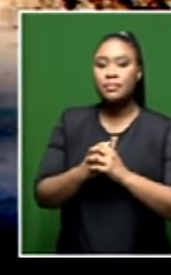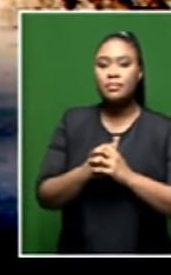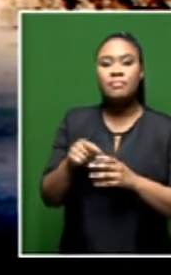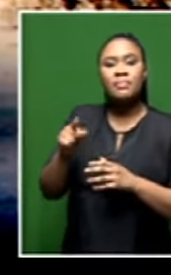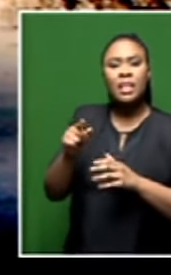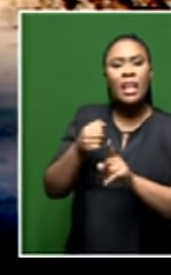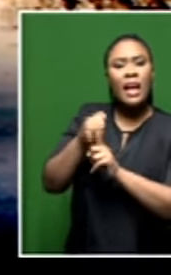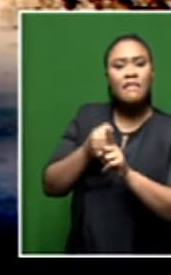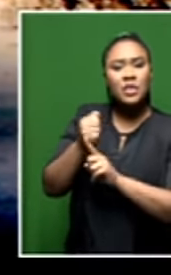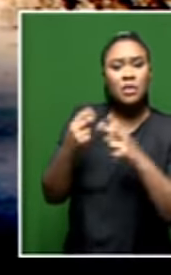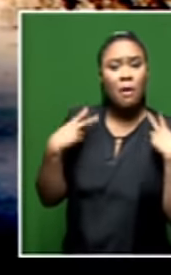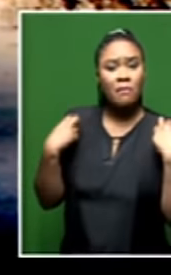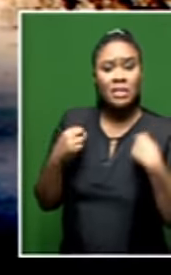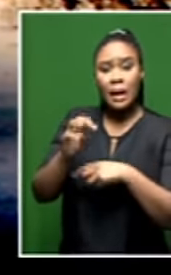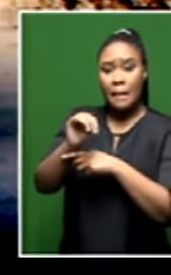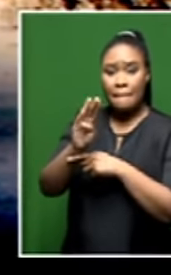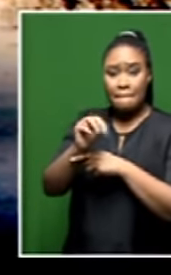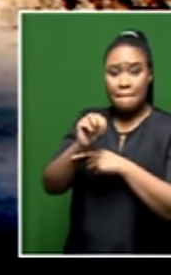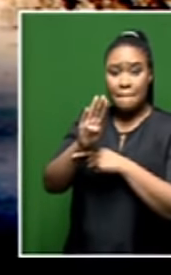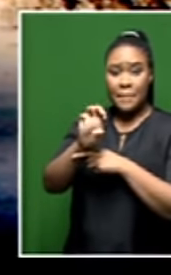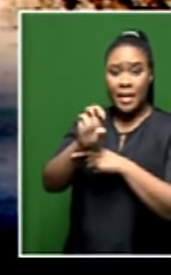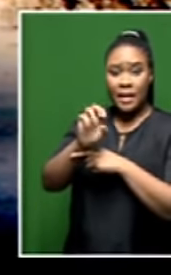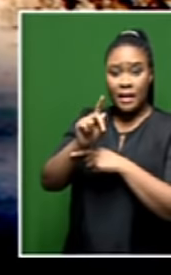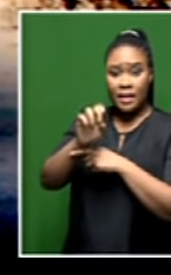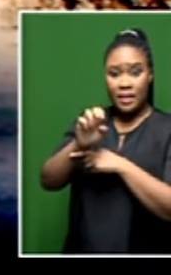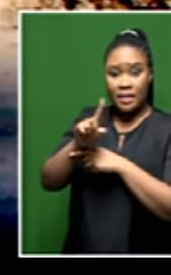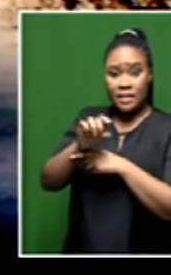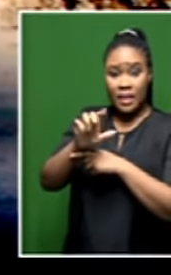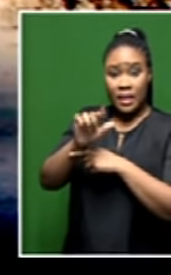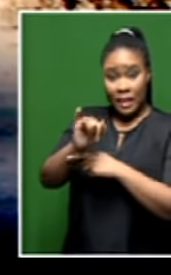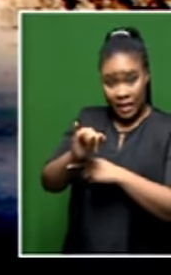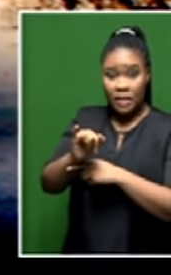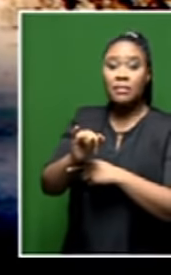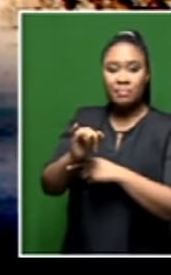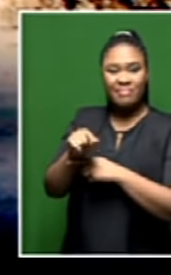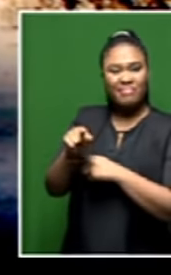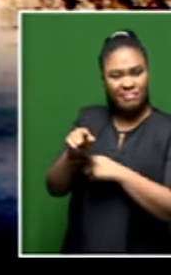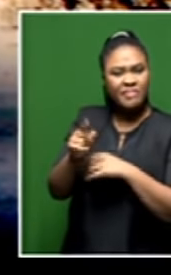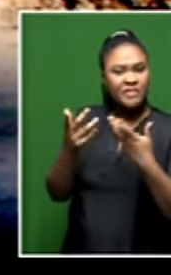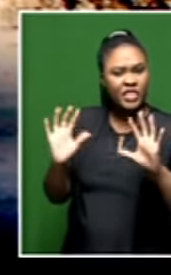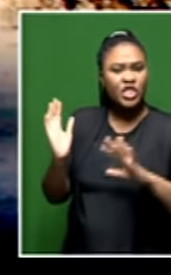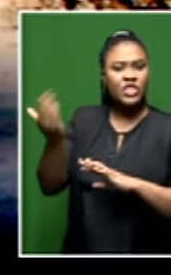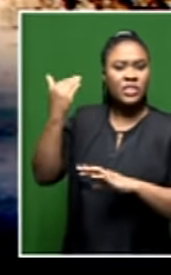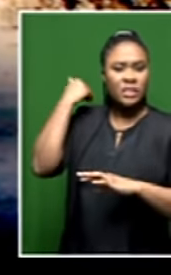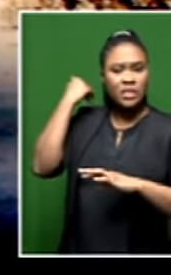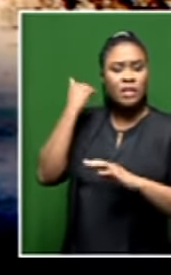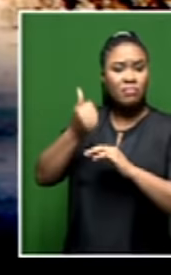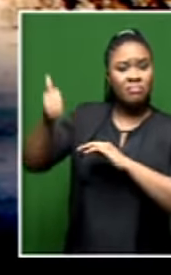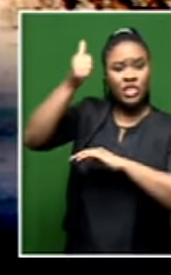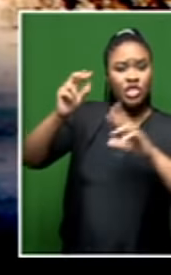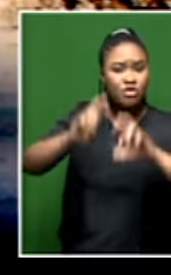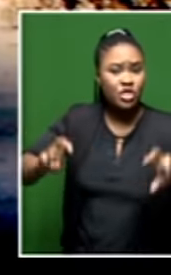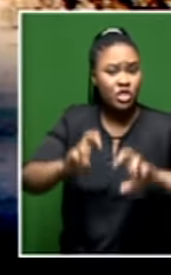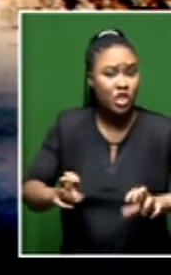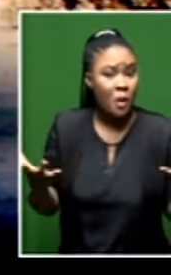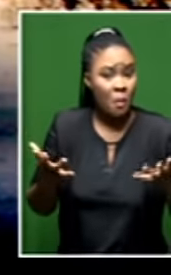the Judges Matter campaign, and Chris Oxtoby, a senior researcher from the Democratic Governance and Rights Unit at the